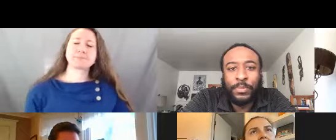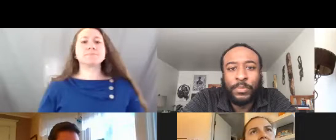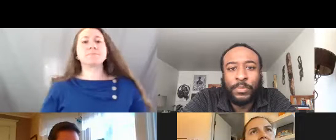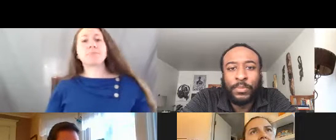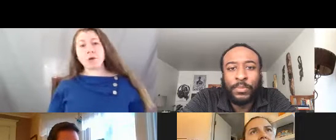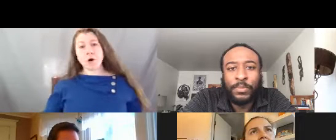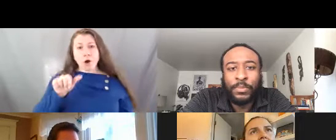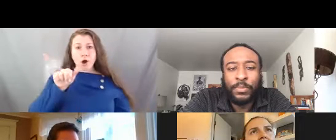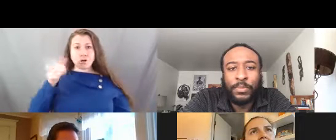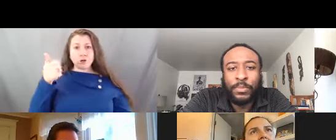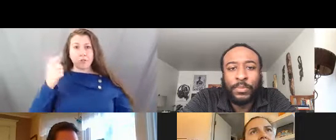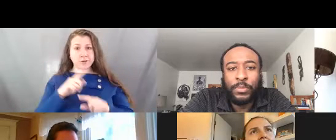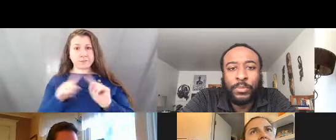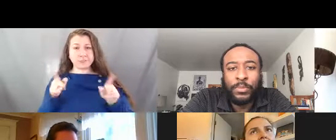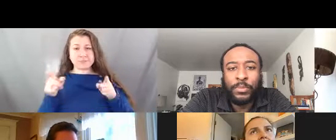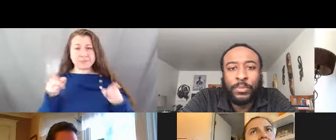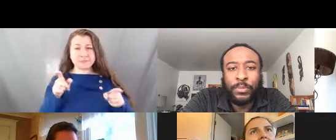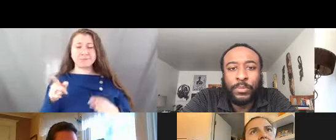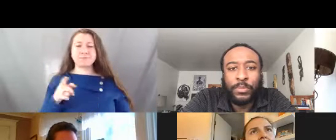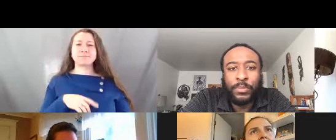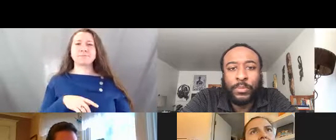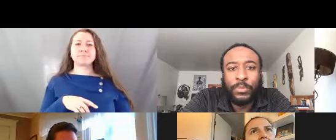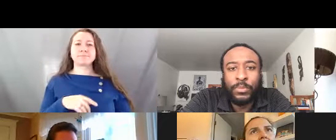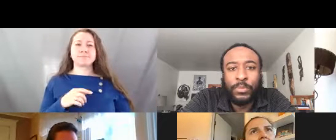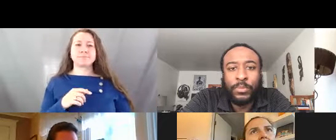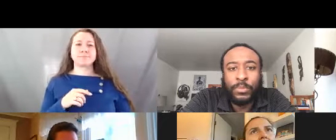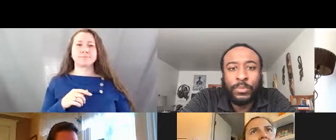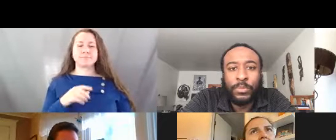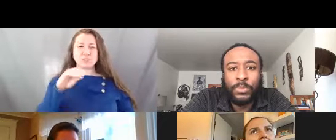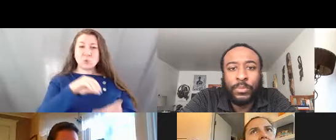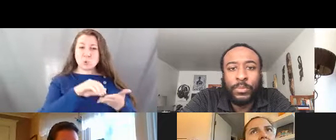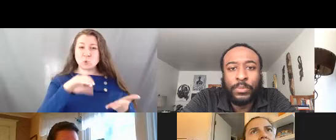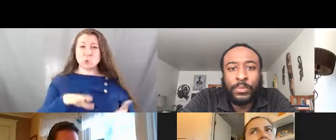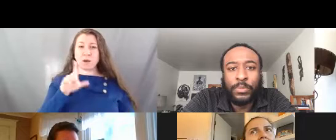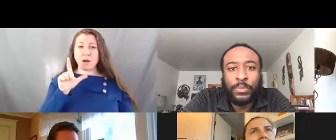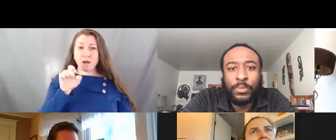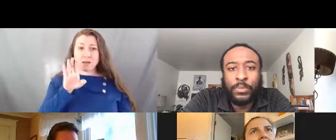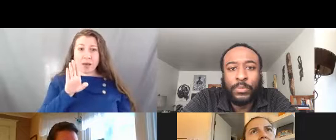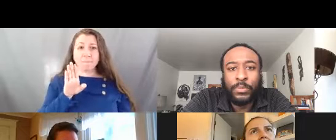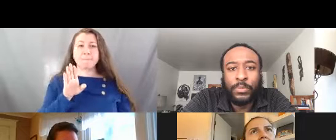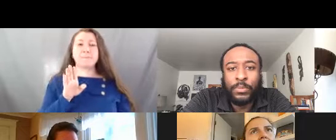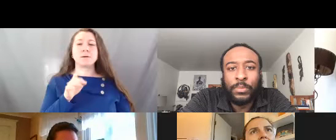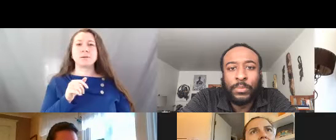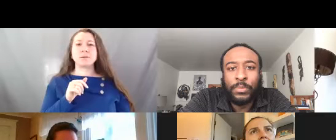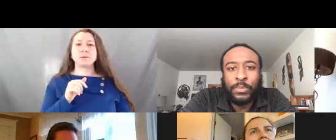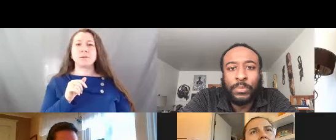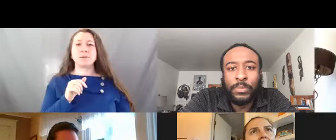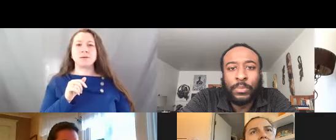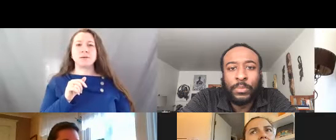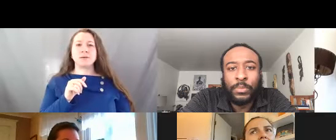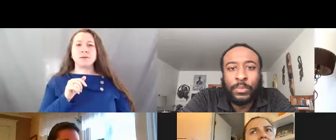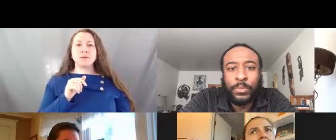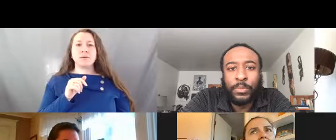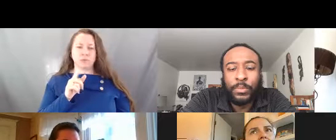be like, I think the student clubs over here was obviously a significant. It was pretty different from what IIT